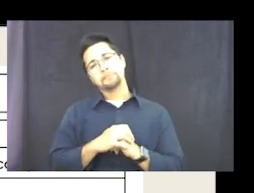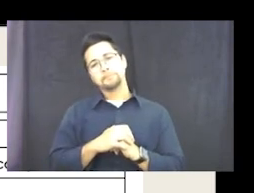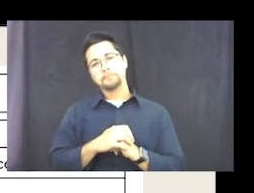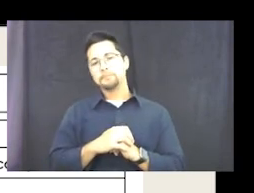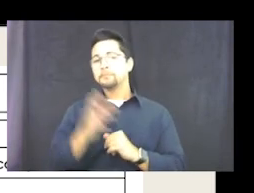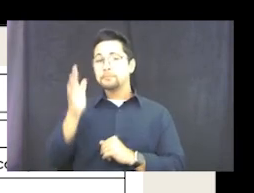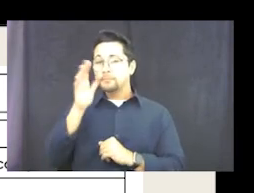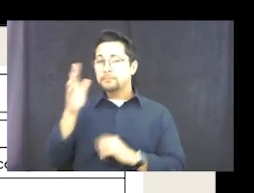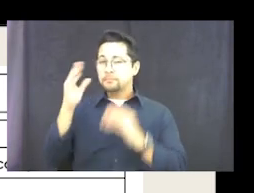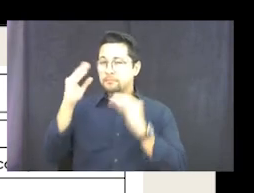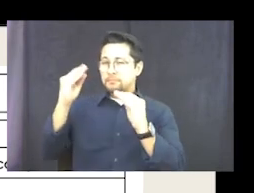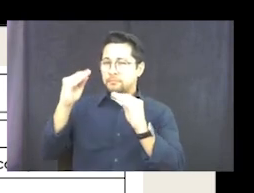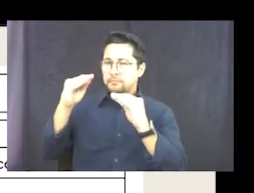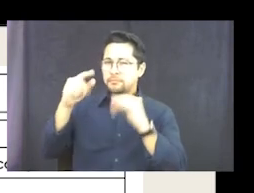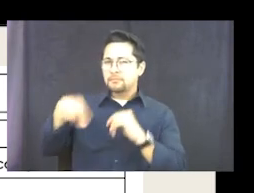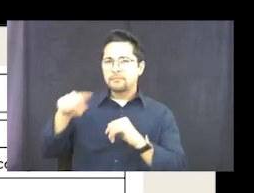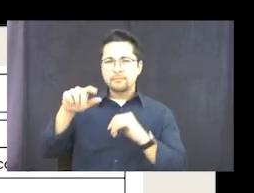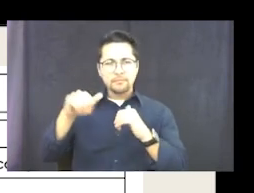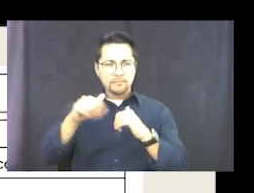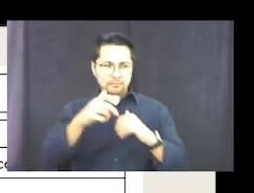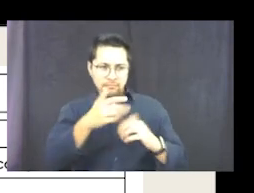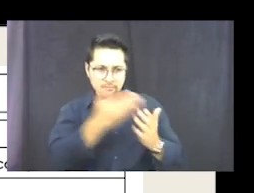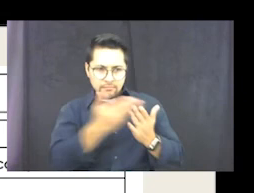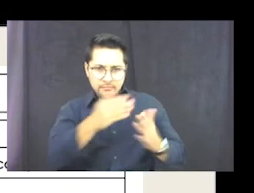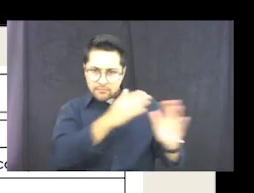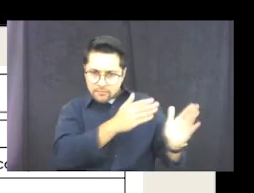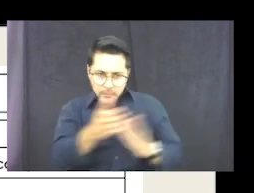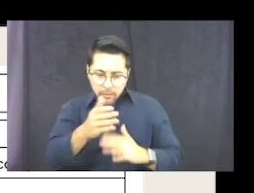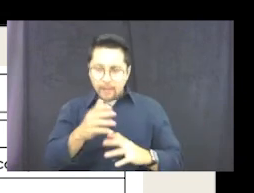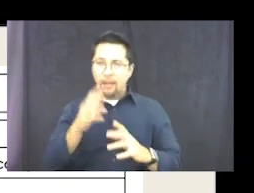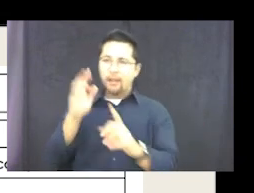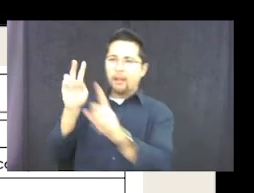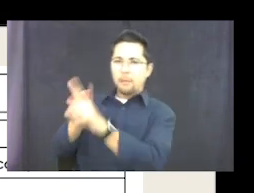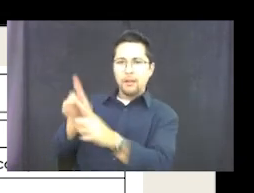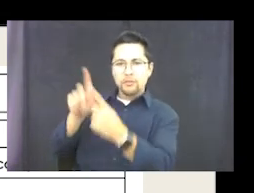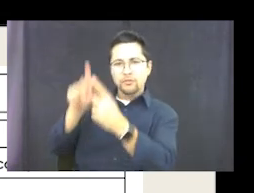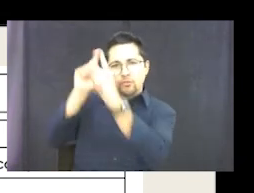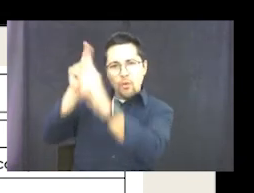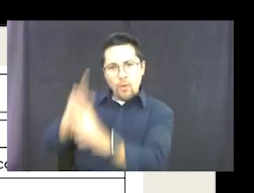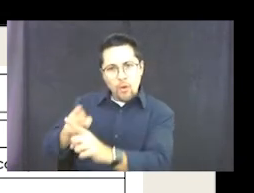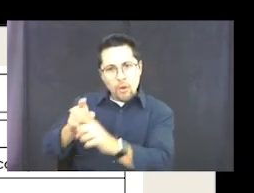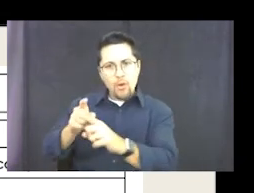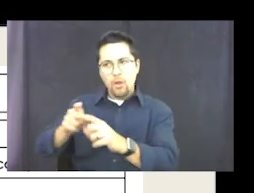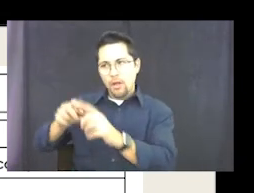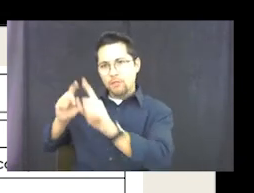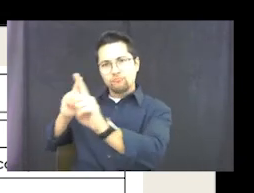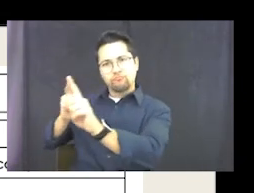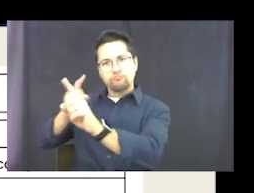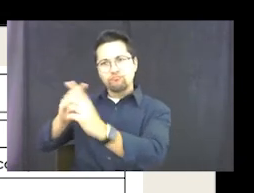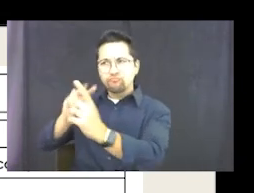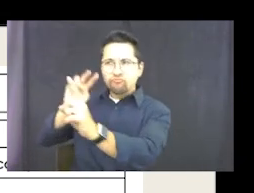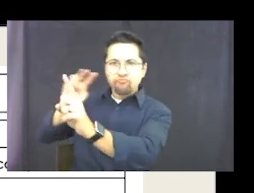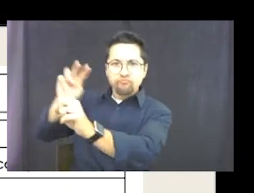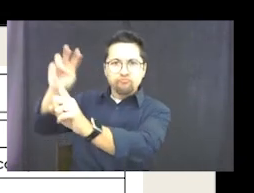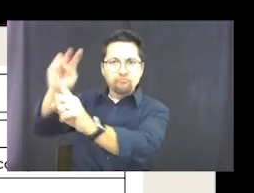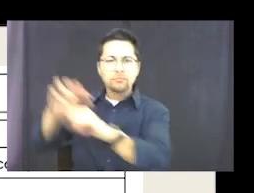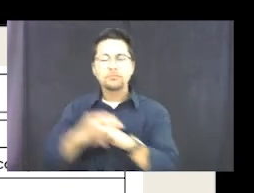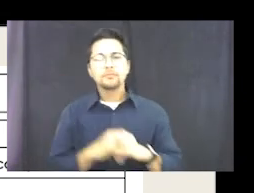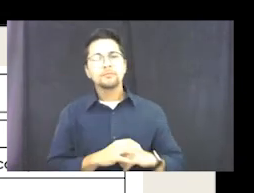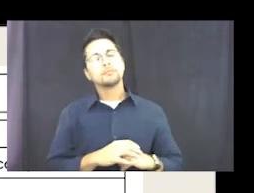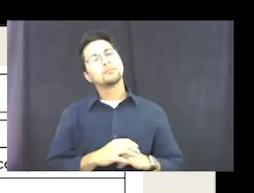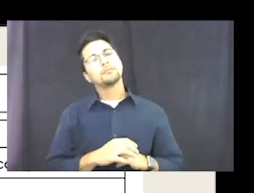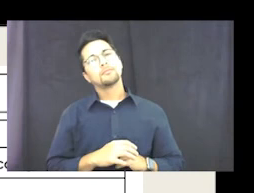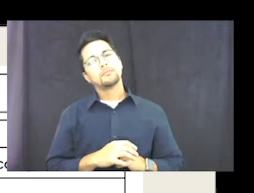You'll be taught to take what you have planned and put it towards a goal and keep track of your progress. Many things go into self-monitoring and